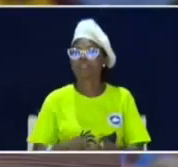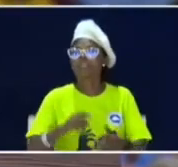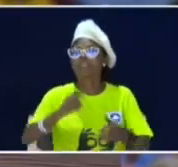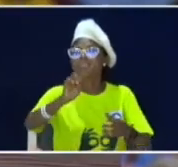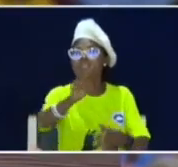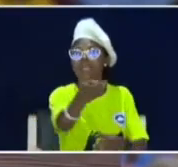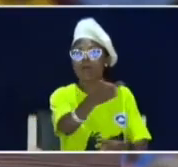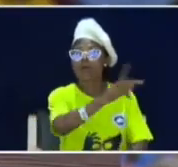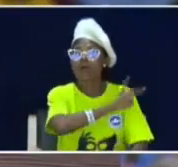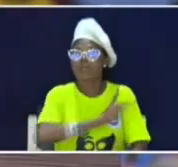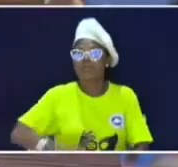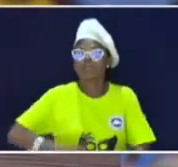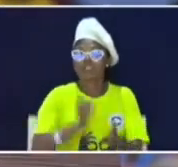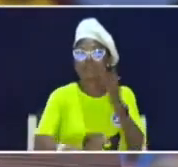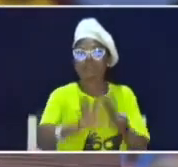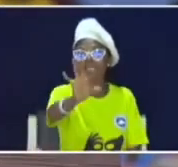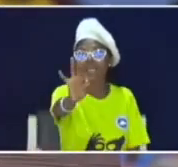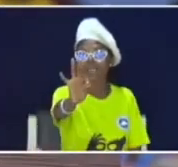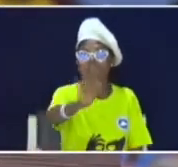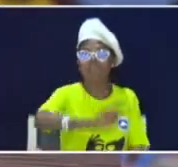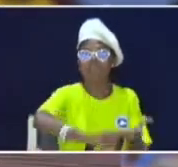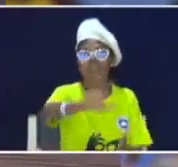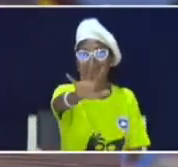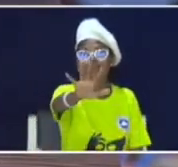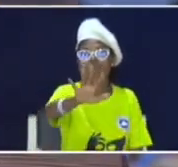Second Kings chapter 9, verse